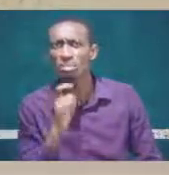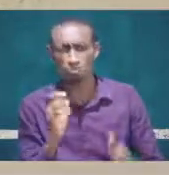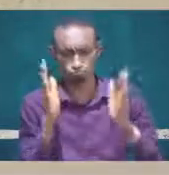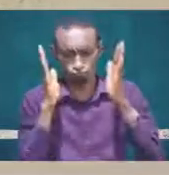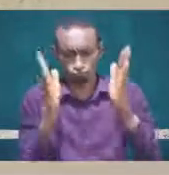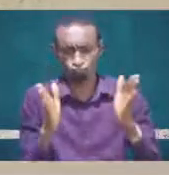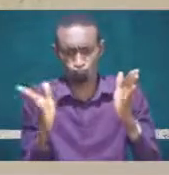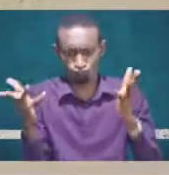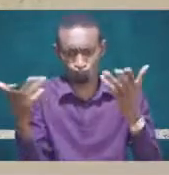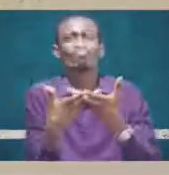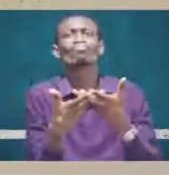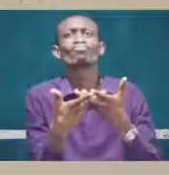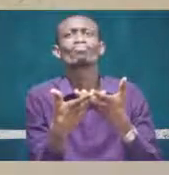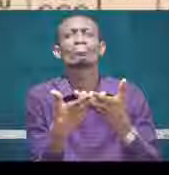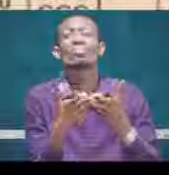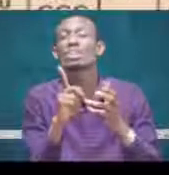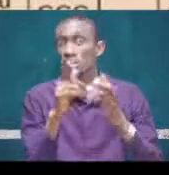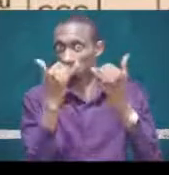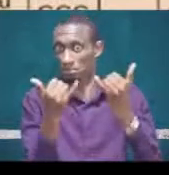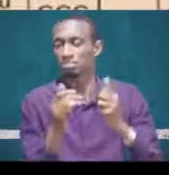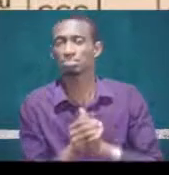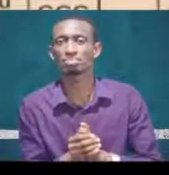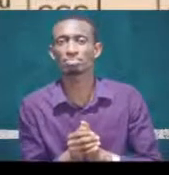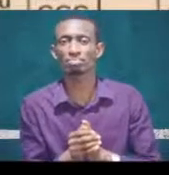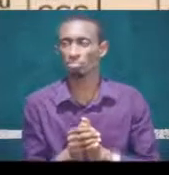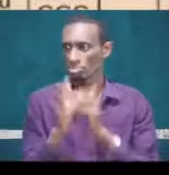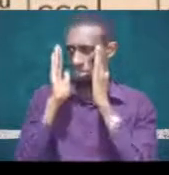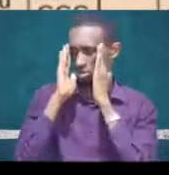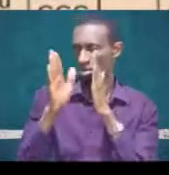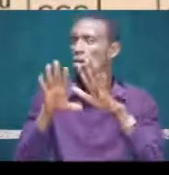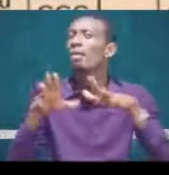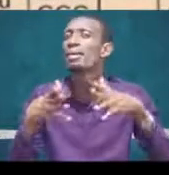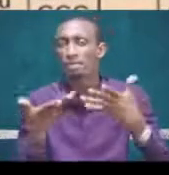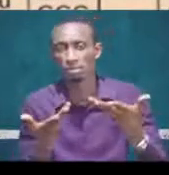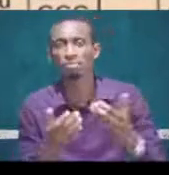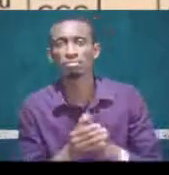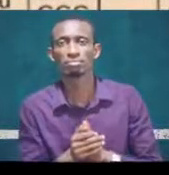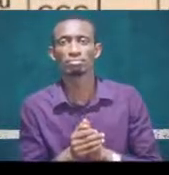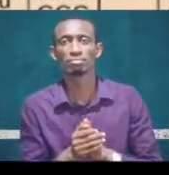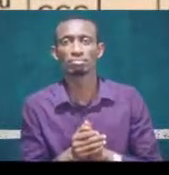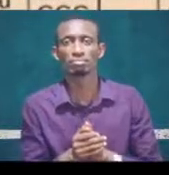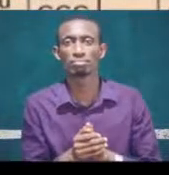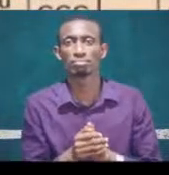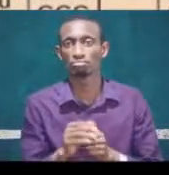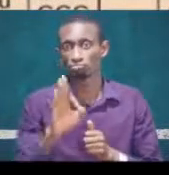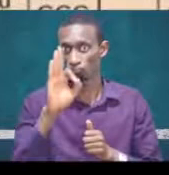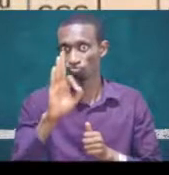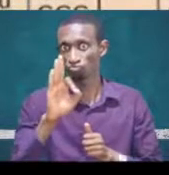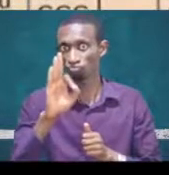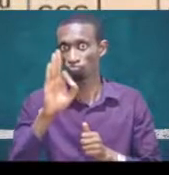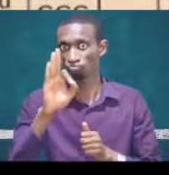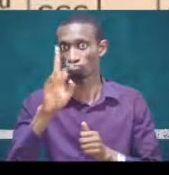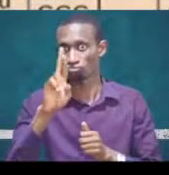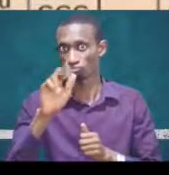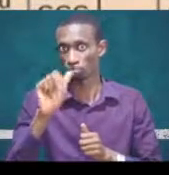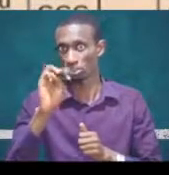for? So today we are focusing on how a frame of the gene, of the